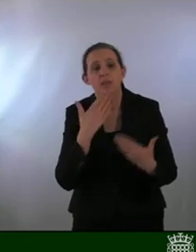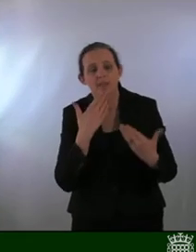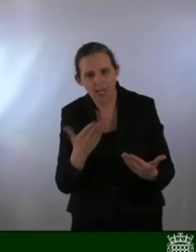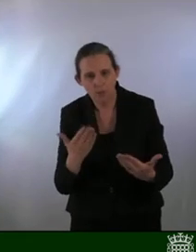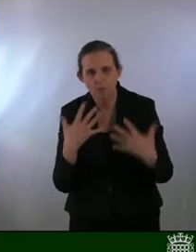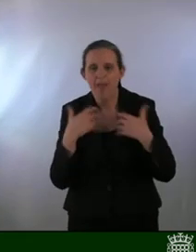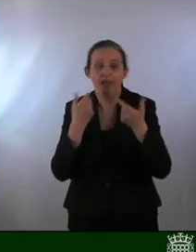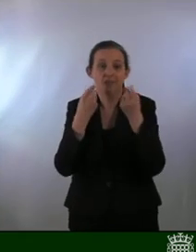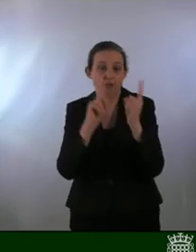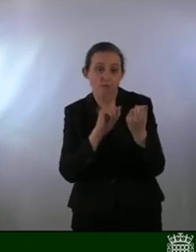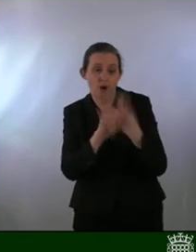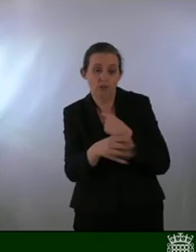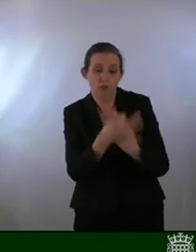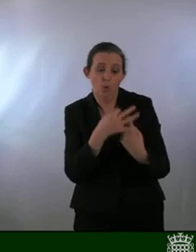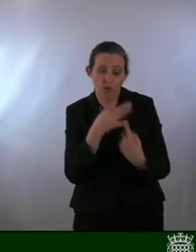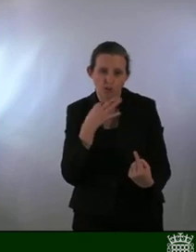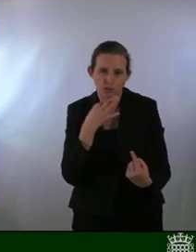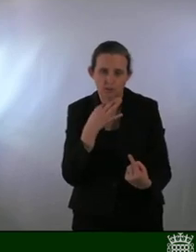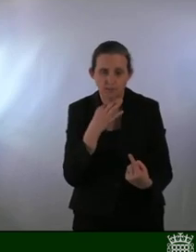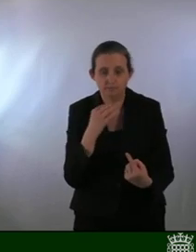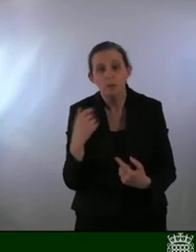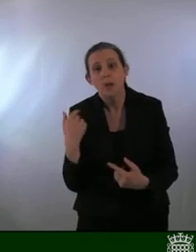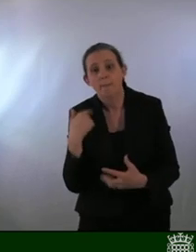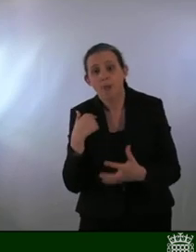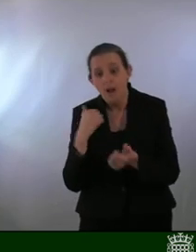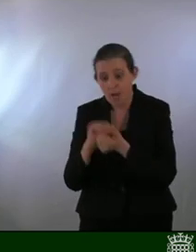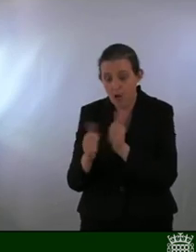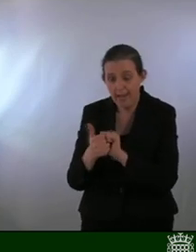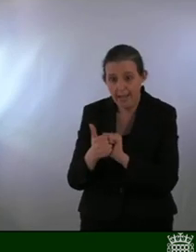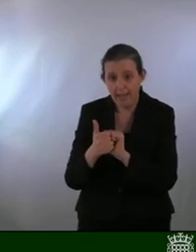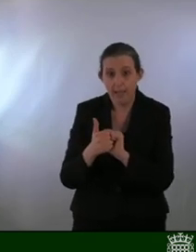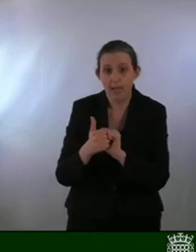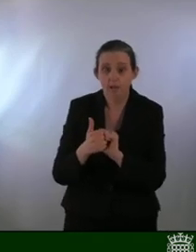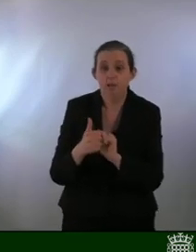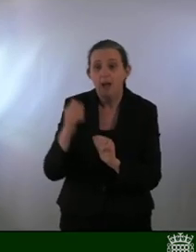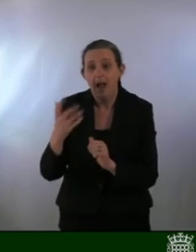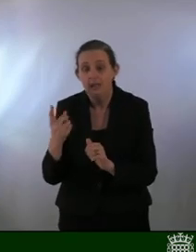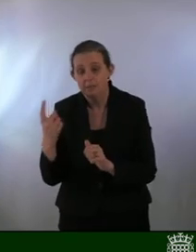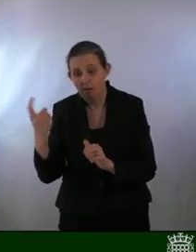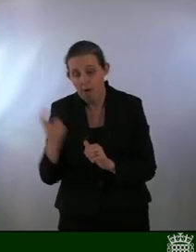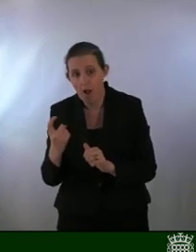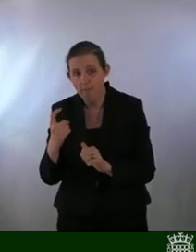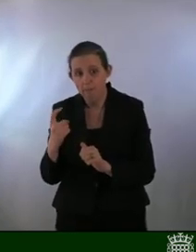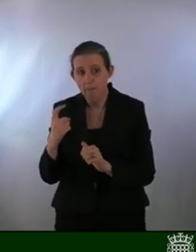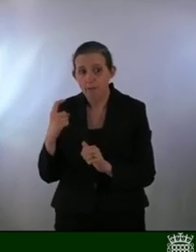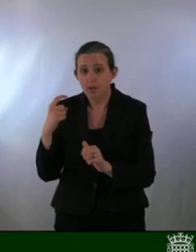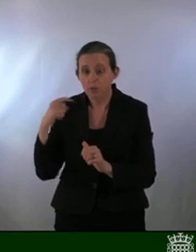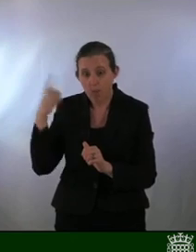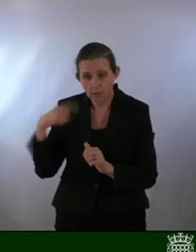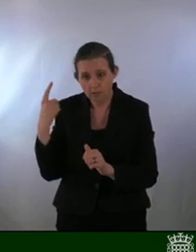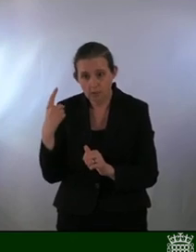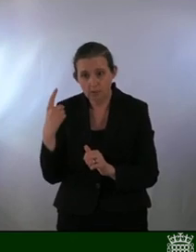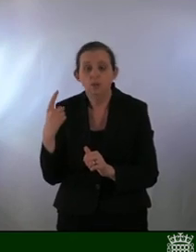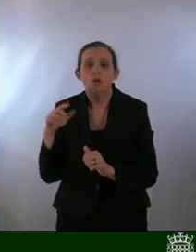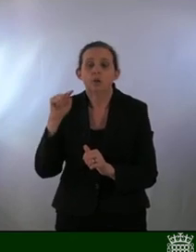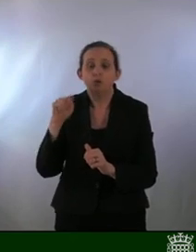advice does he have for my constituent, Mr Emerson, who is in London today to collect a private script for medicinal cannabis for his daughter, who at 3